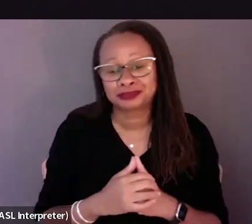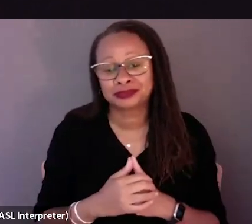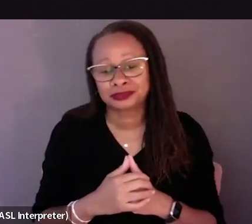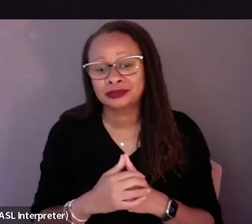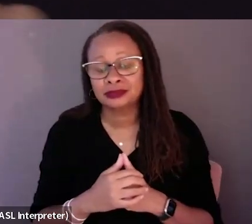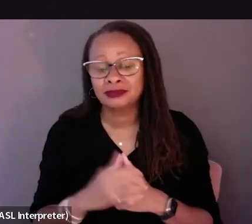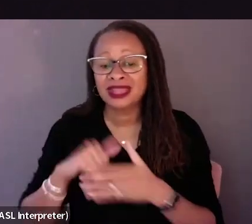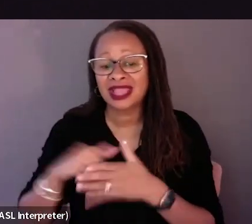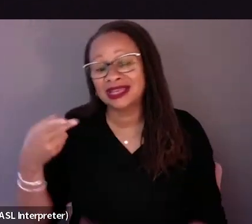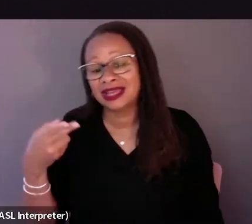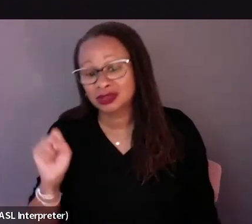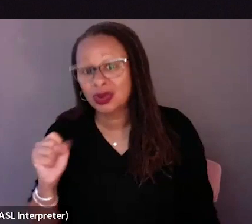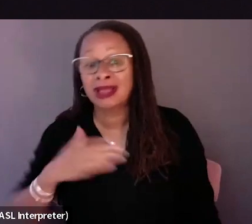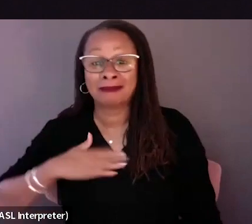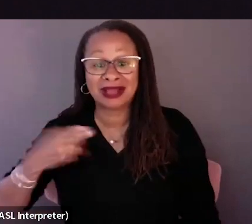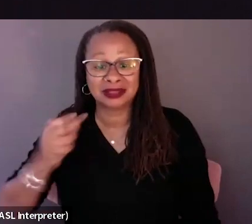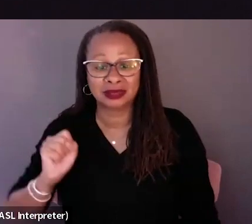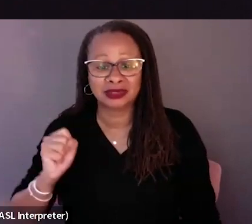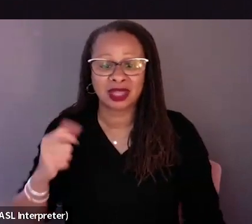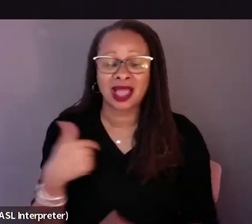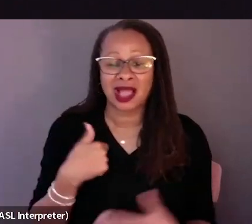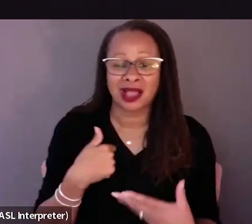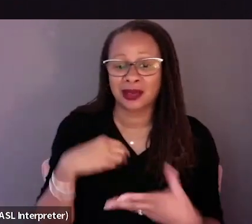in high school, back in my high school, I was in